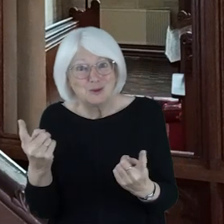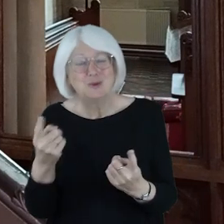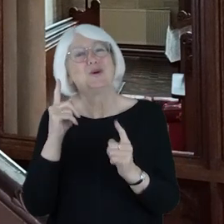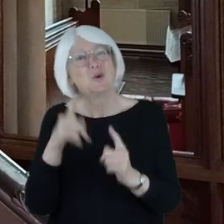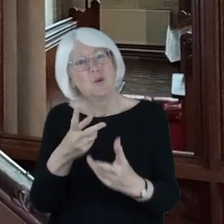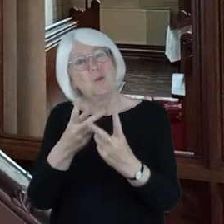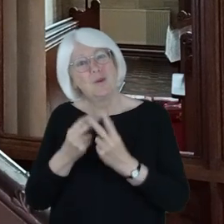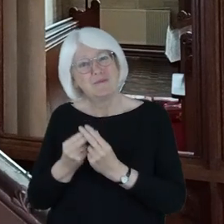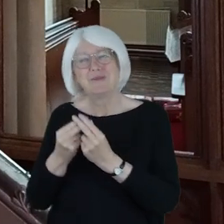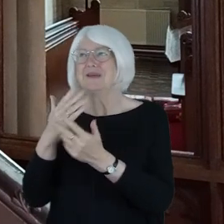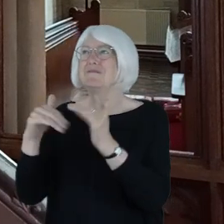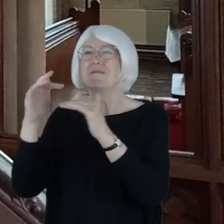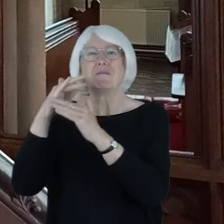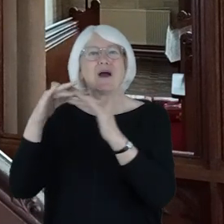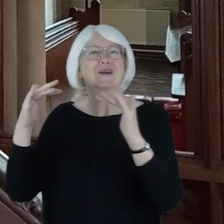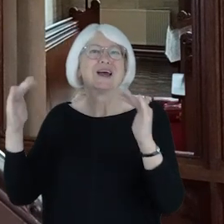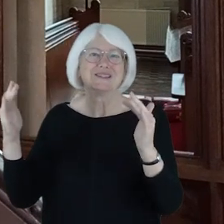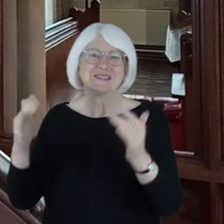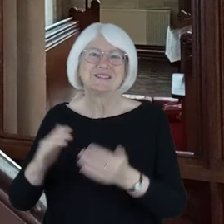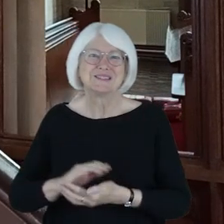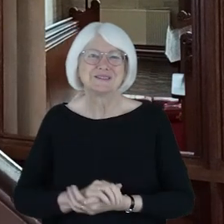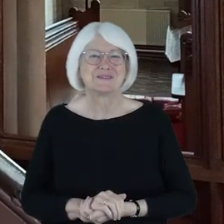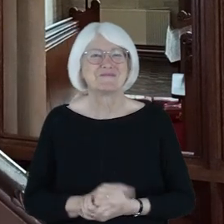you will be with me in paradise.